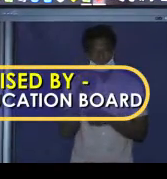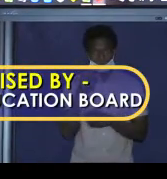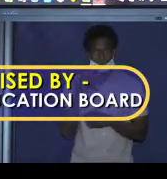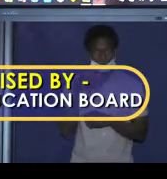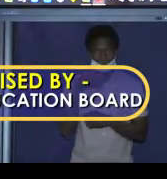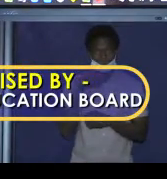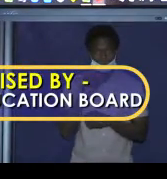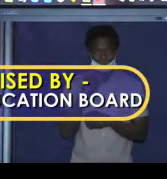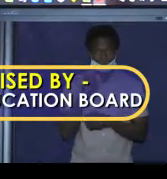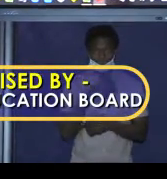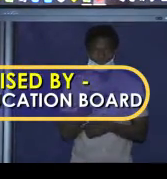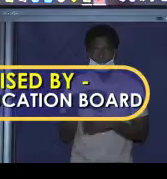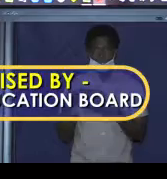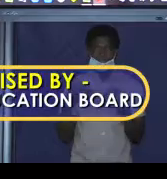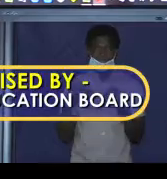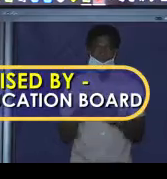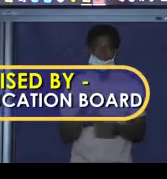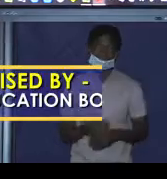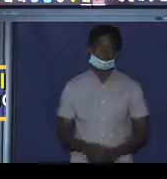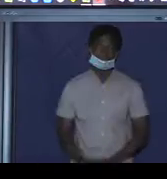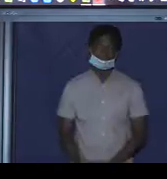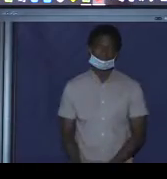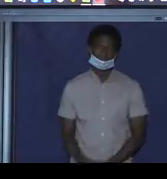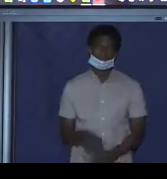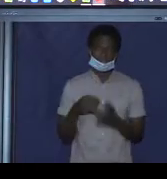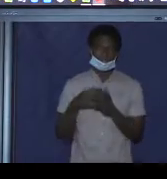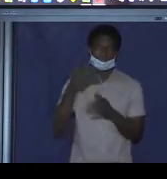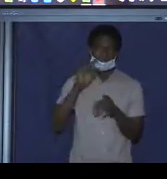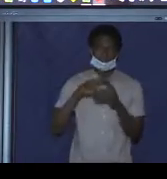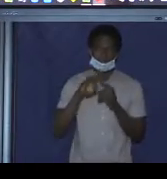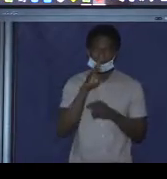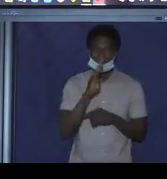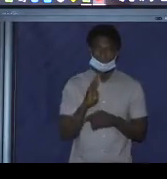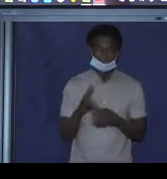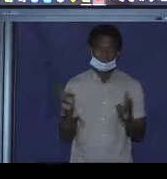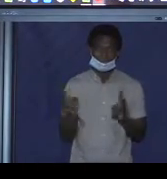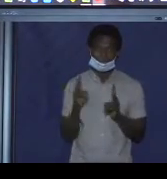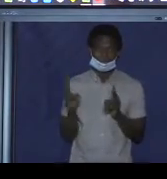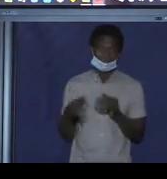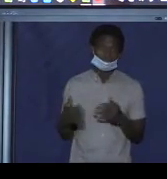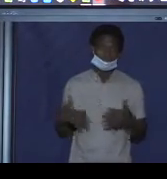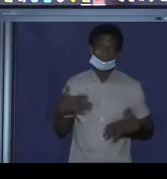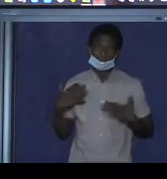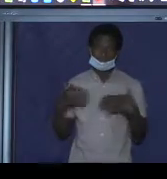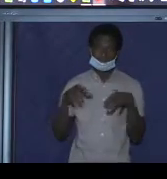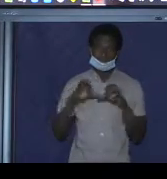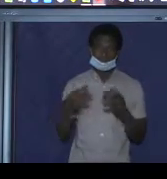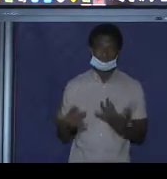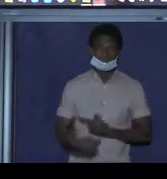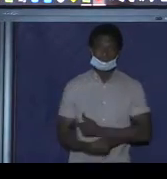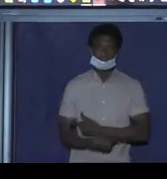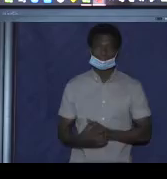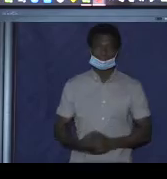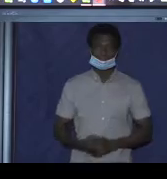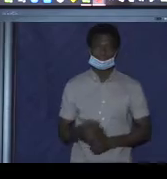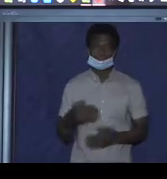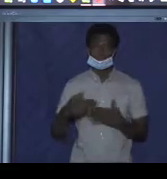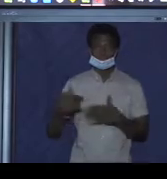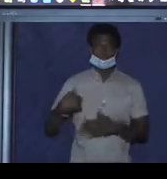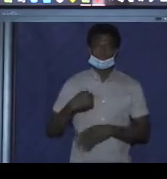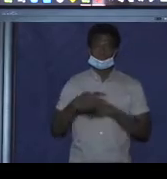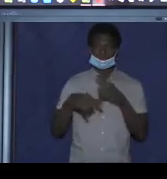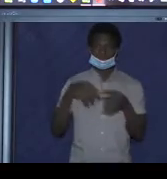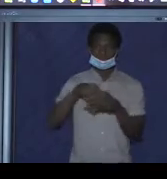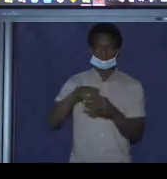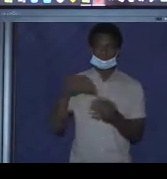for phrases and sentences. It promises to be a very exciting class today.